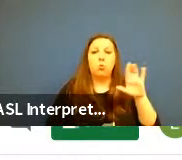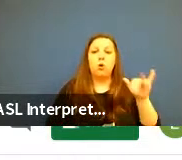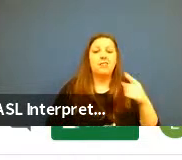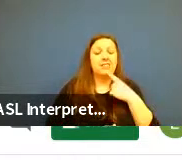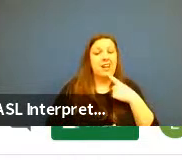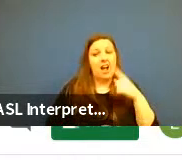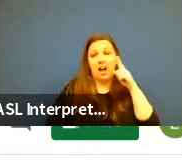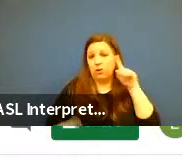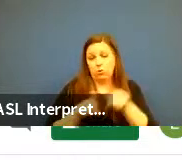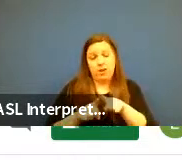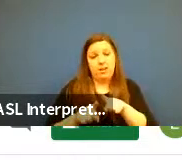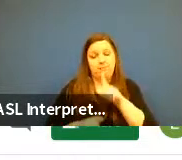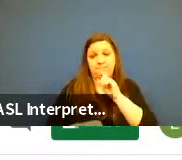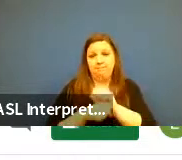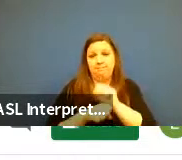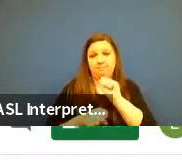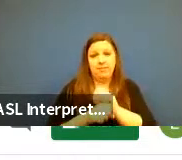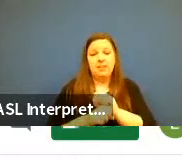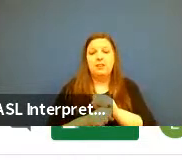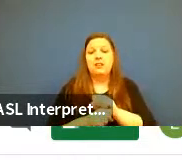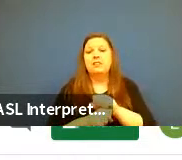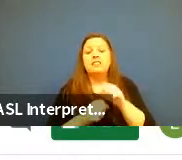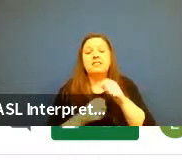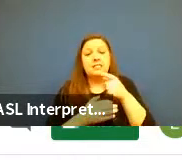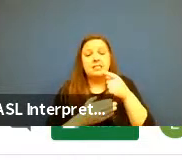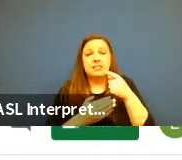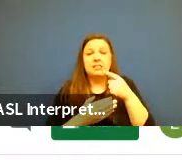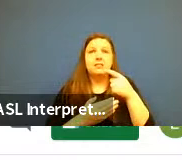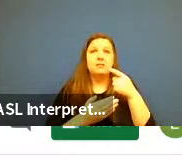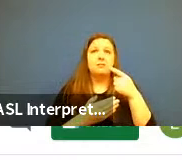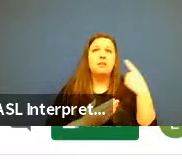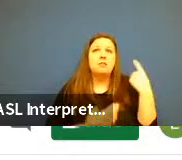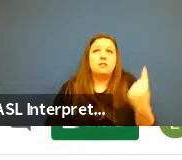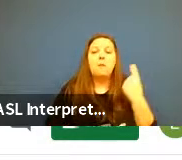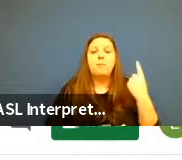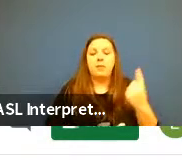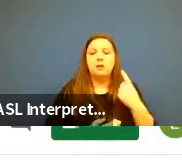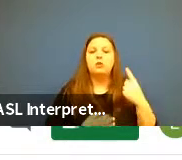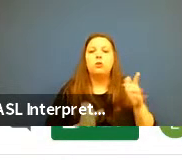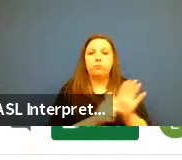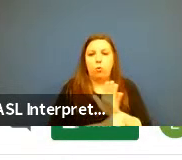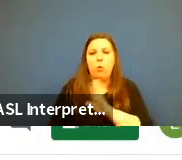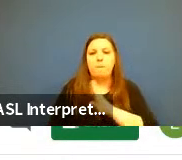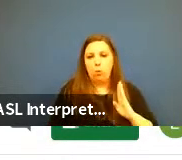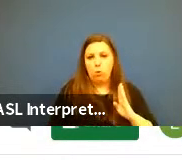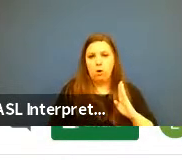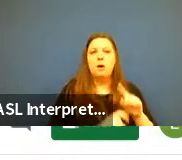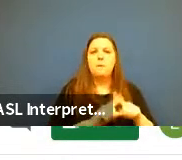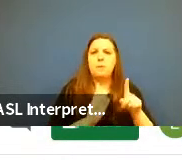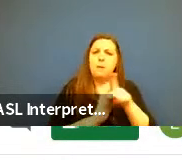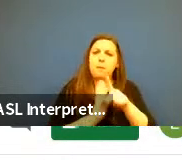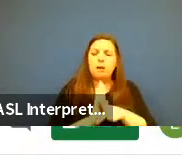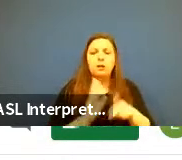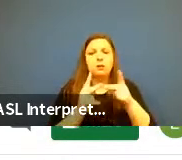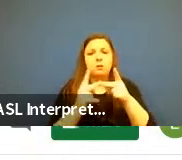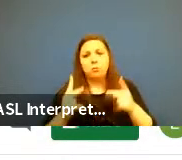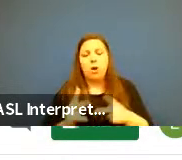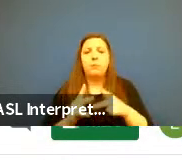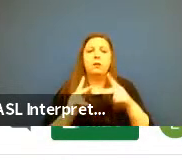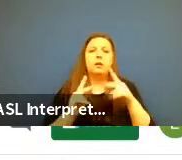board, the 9 of us, especially with policy, all of these with policy or property committee and